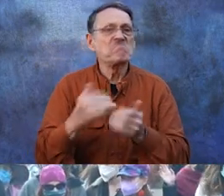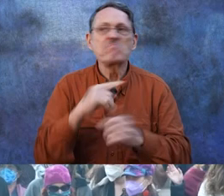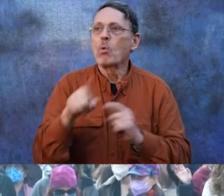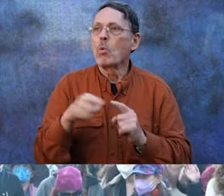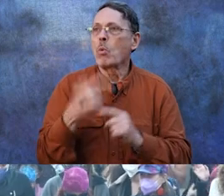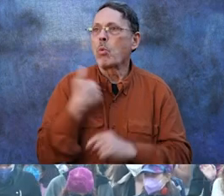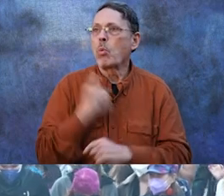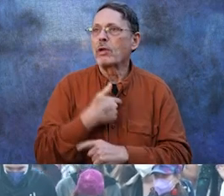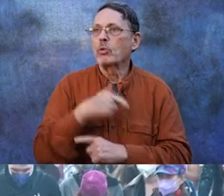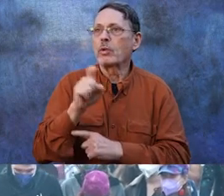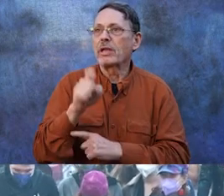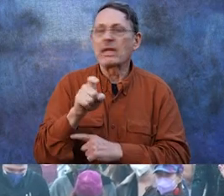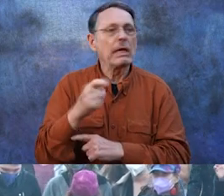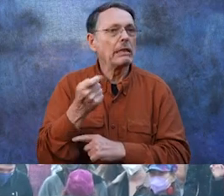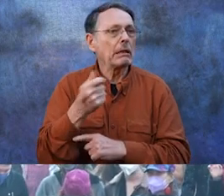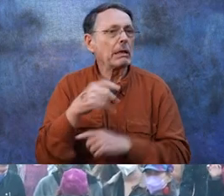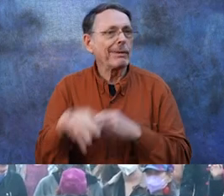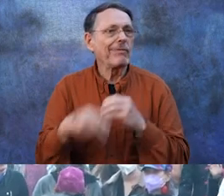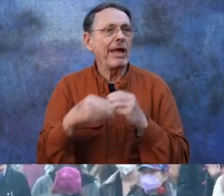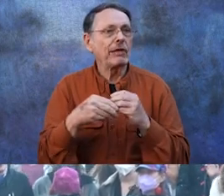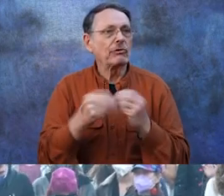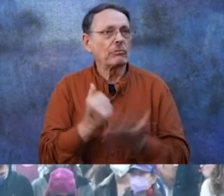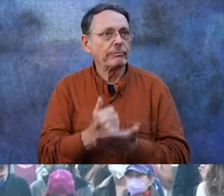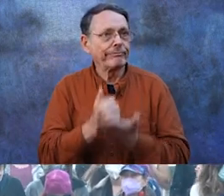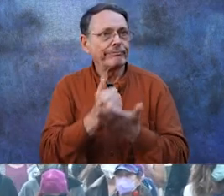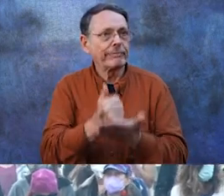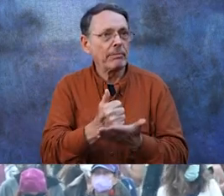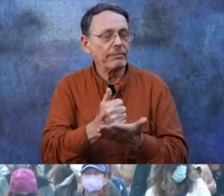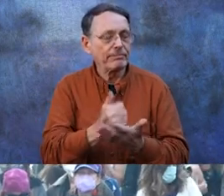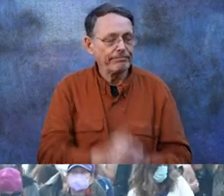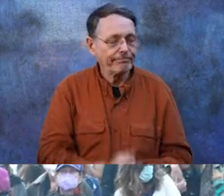we need a little bit extra help.